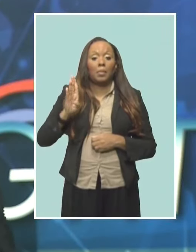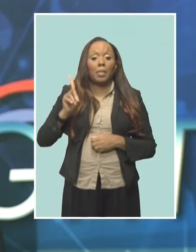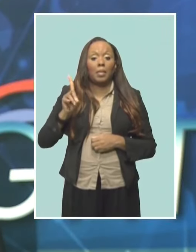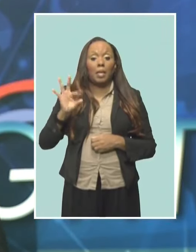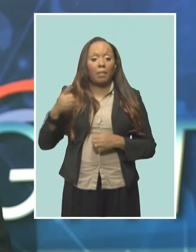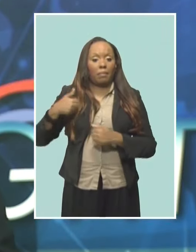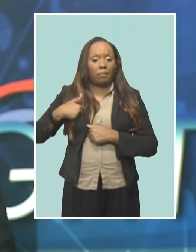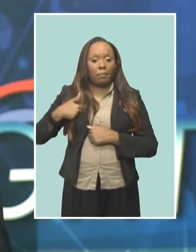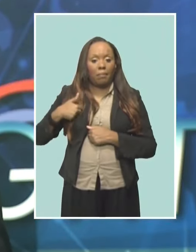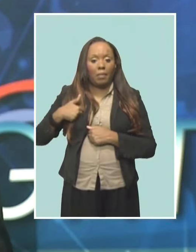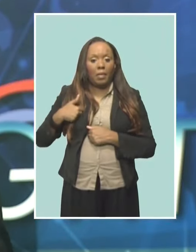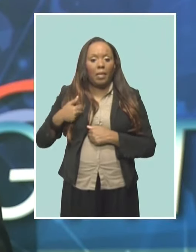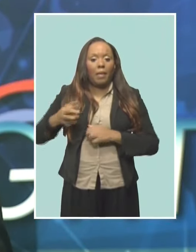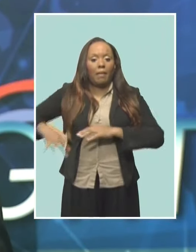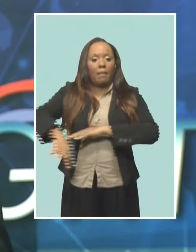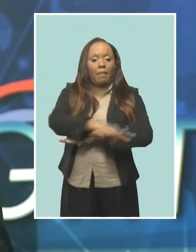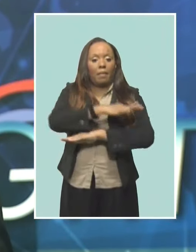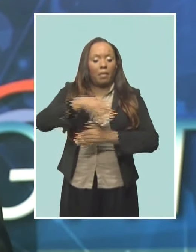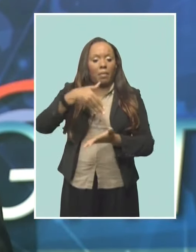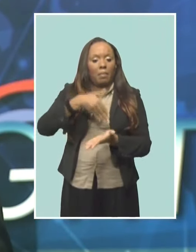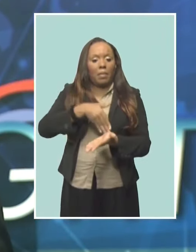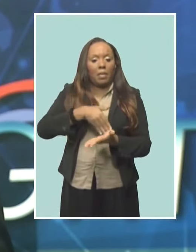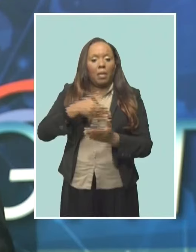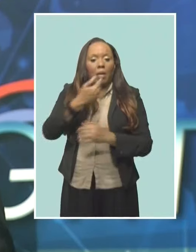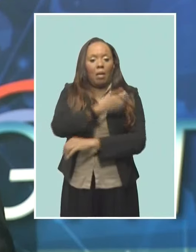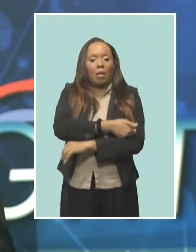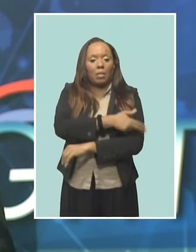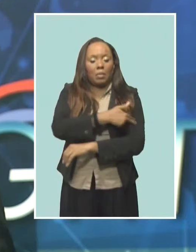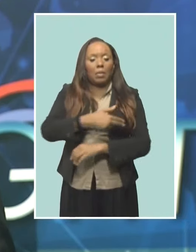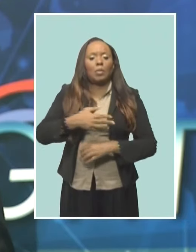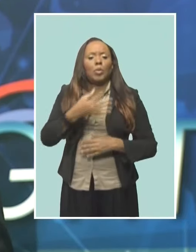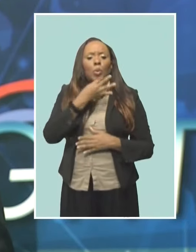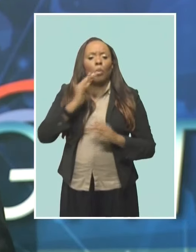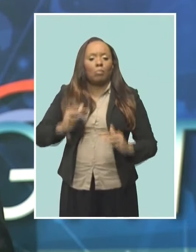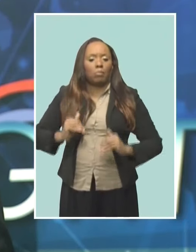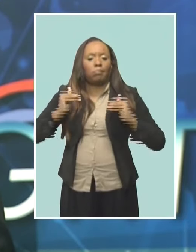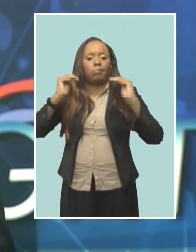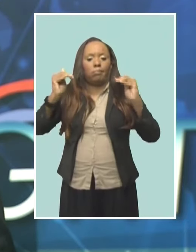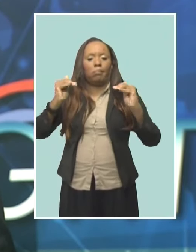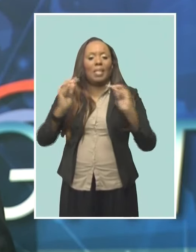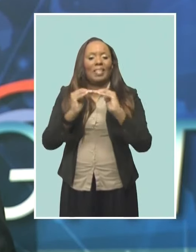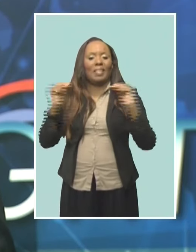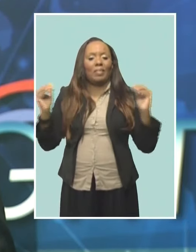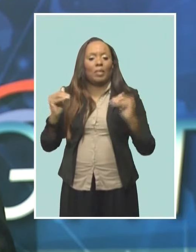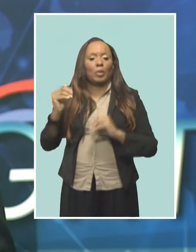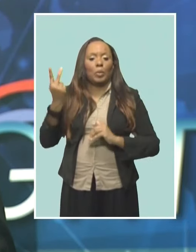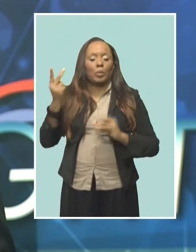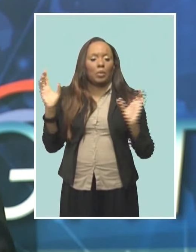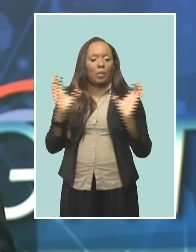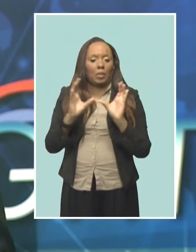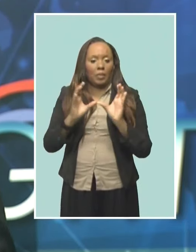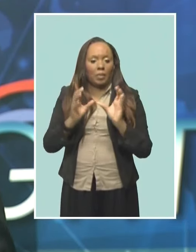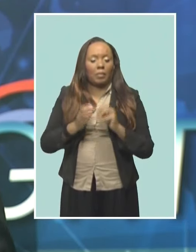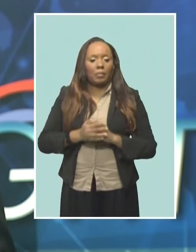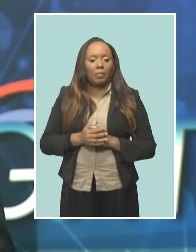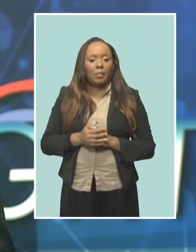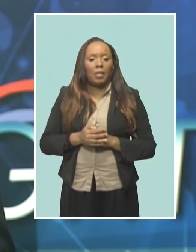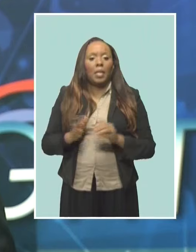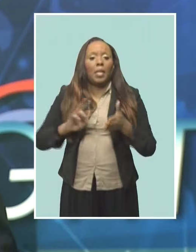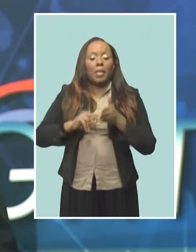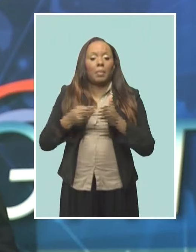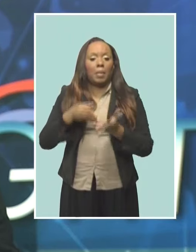Defence Force Field Medical Hospital will soon be upgraded to Level 2 certification. This will allow medical personnel from across